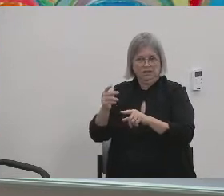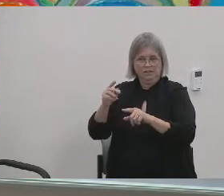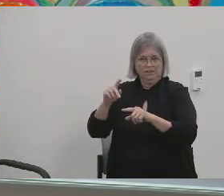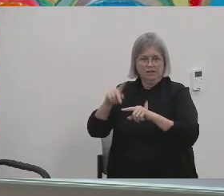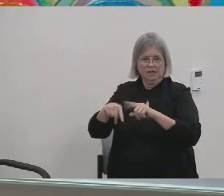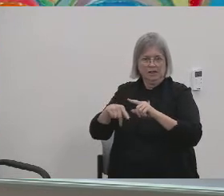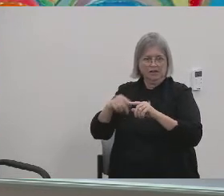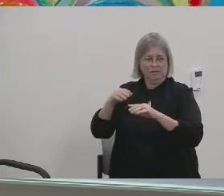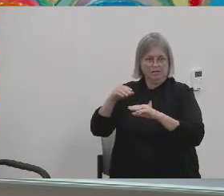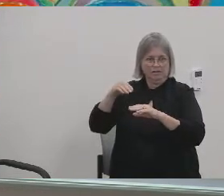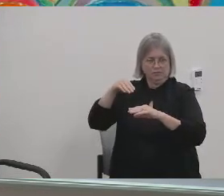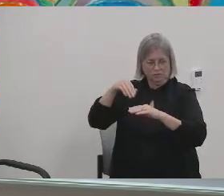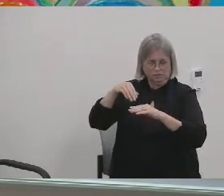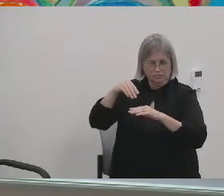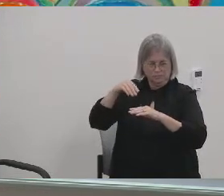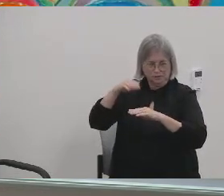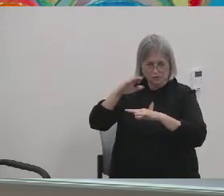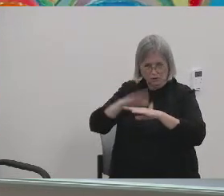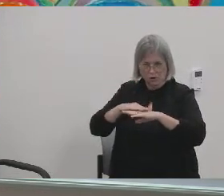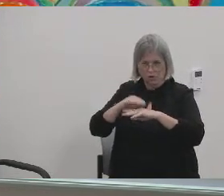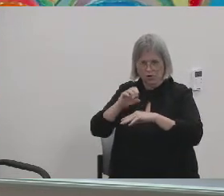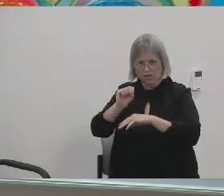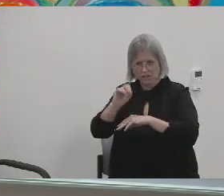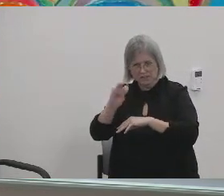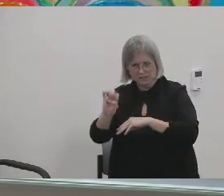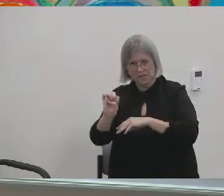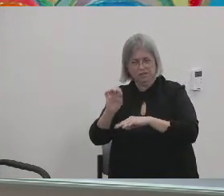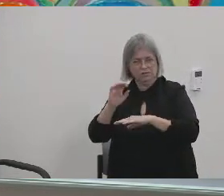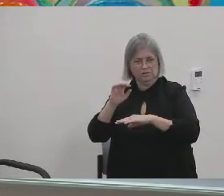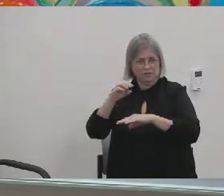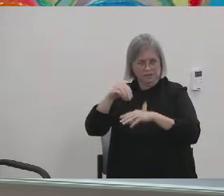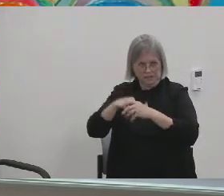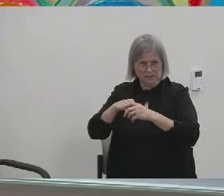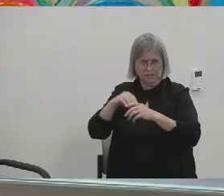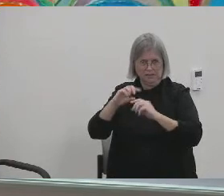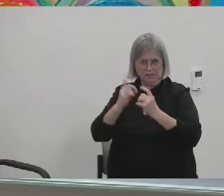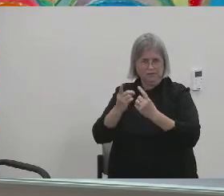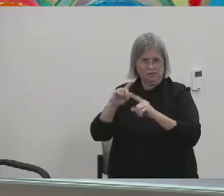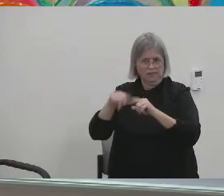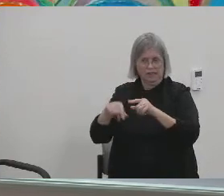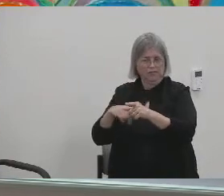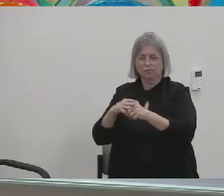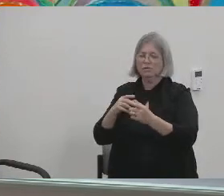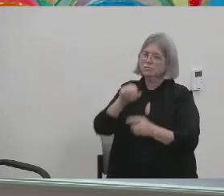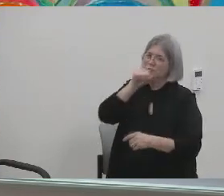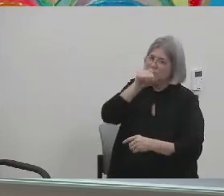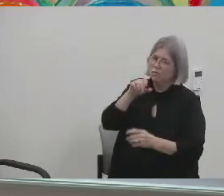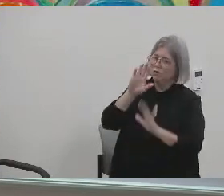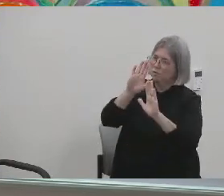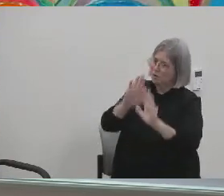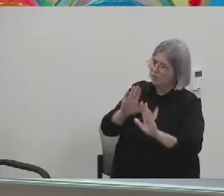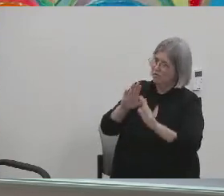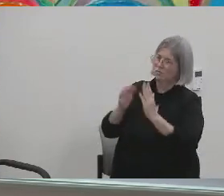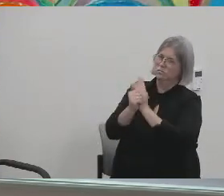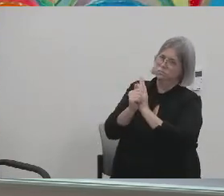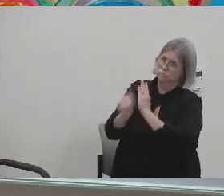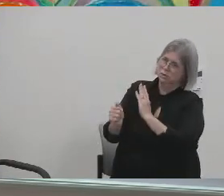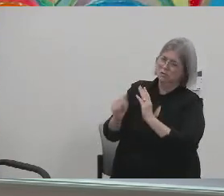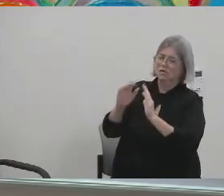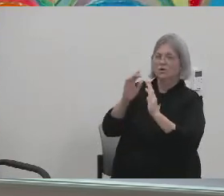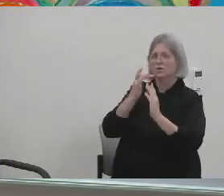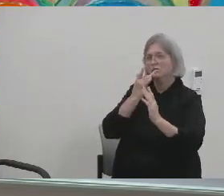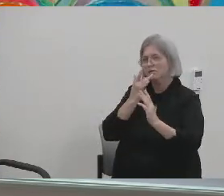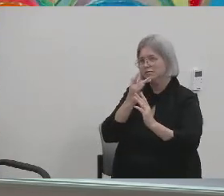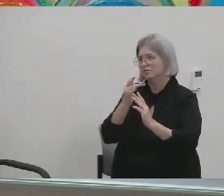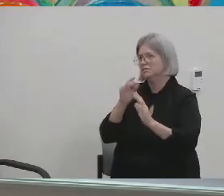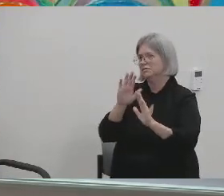anymore. And that is the only thing that's really bad about it. And it's only bad about it because we love them. Like, they're awesome. Like, they're some of our favorite people in this